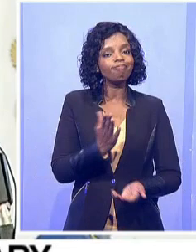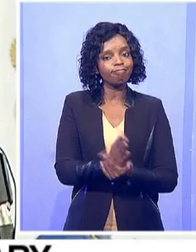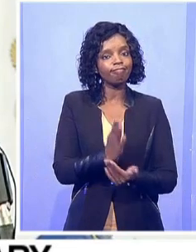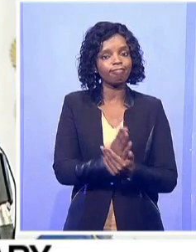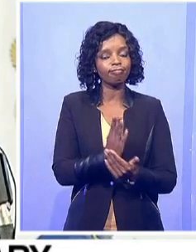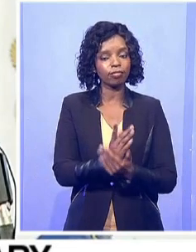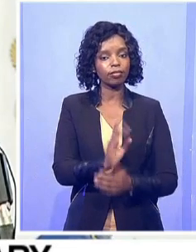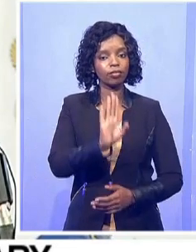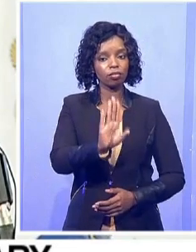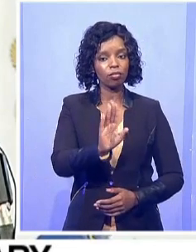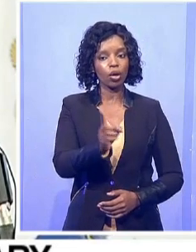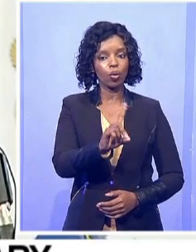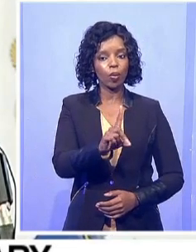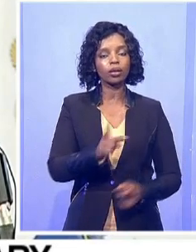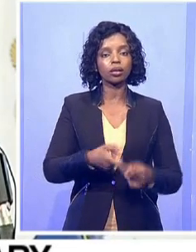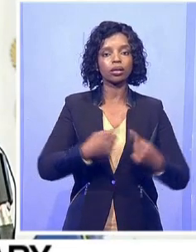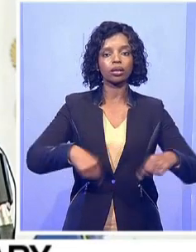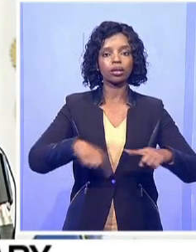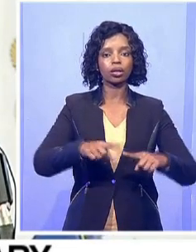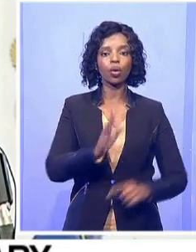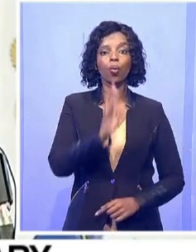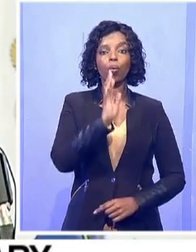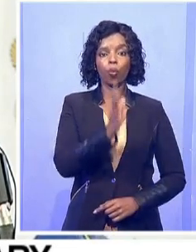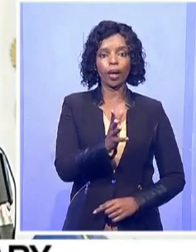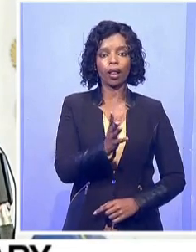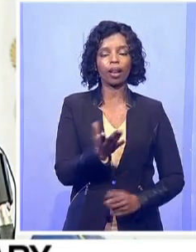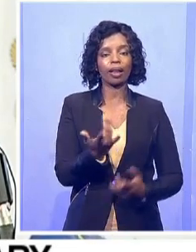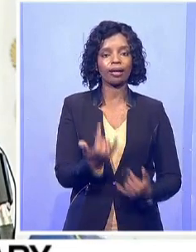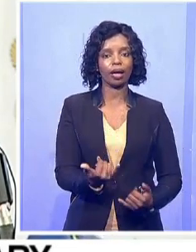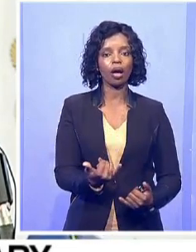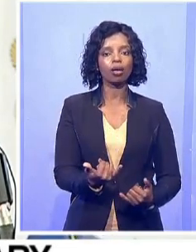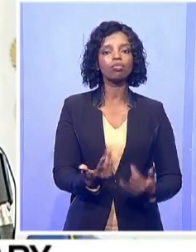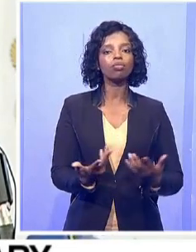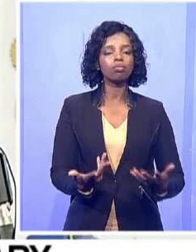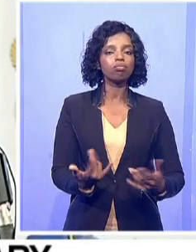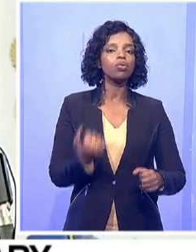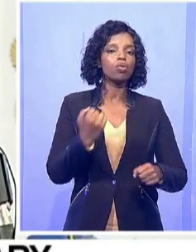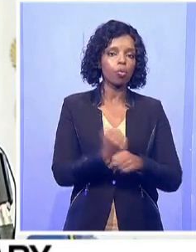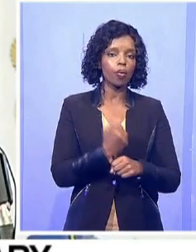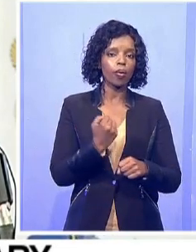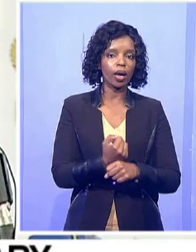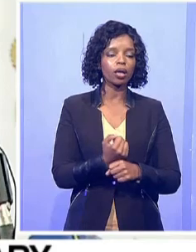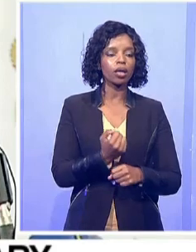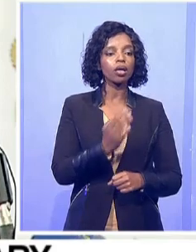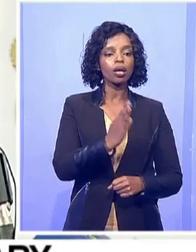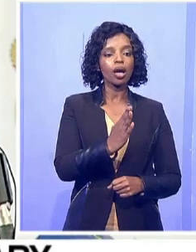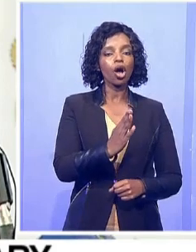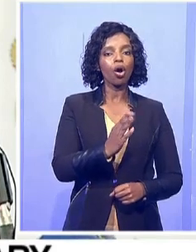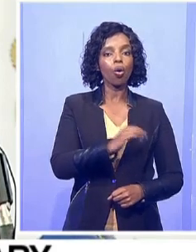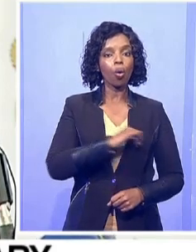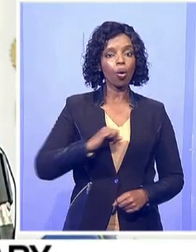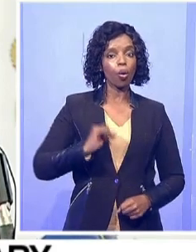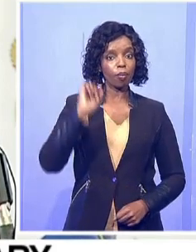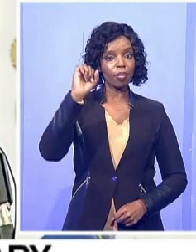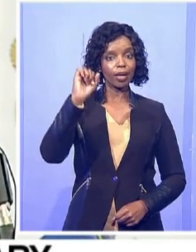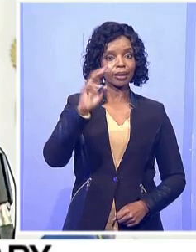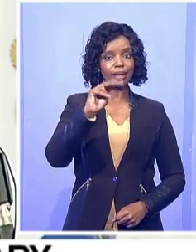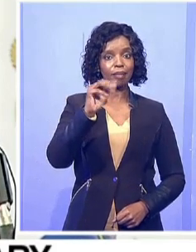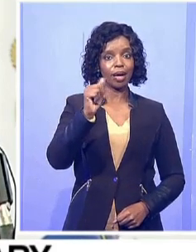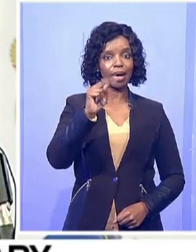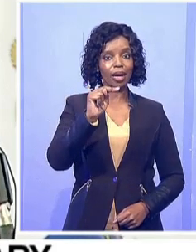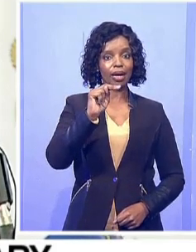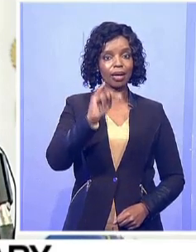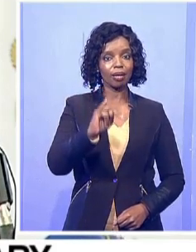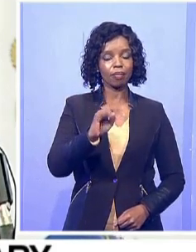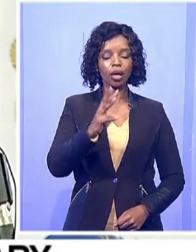we are going to open our hands, we are going to work with Comrade Mami. And I want Comrade Mami